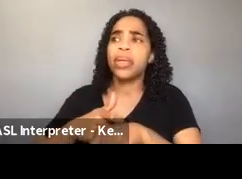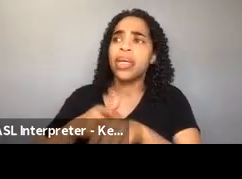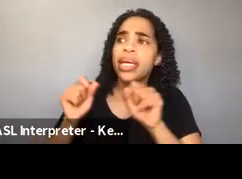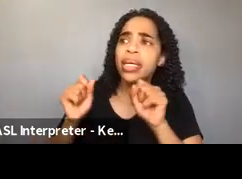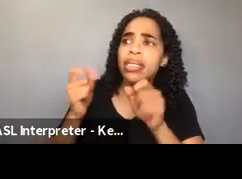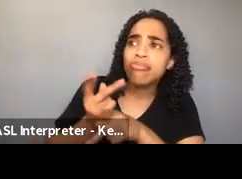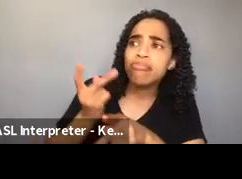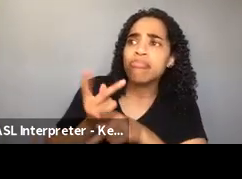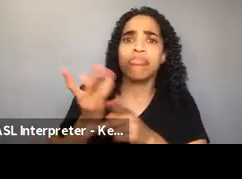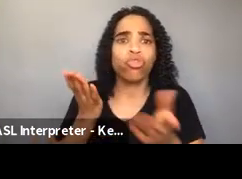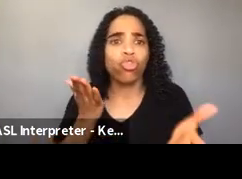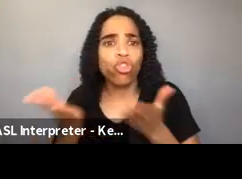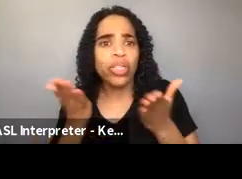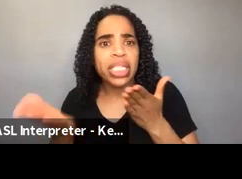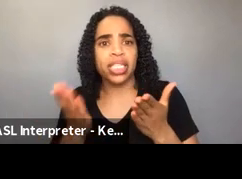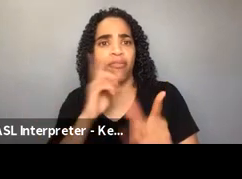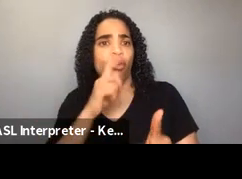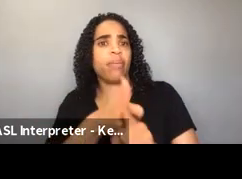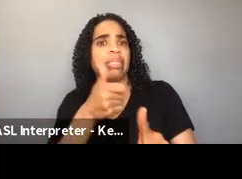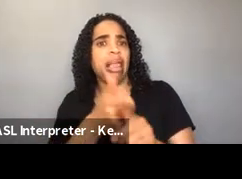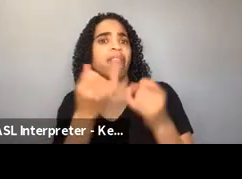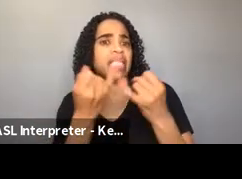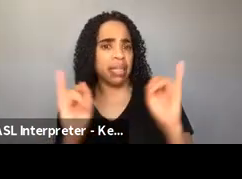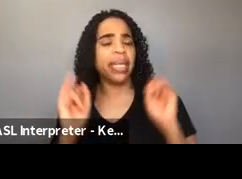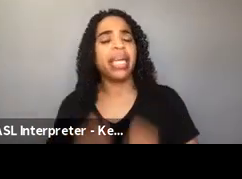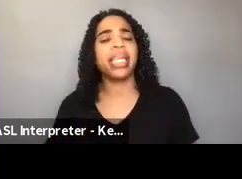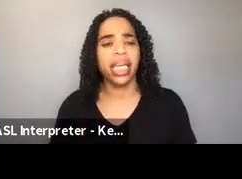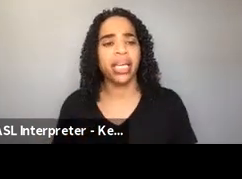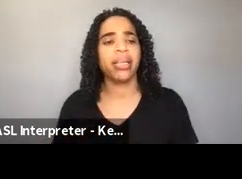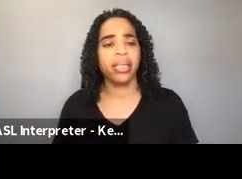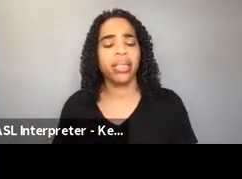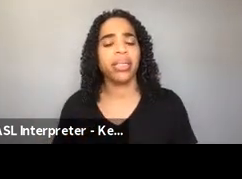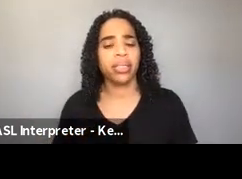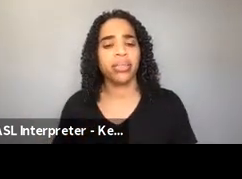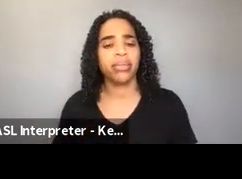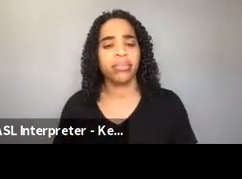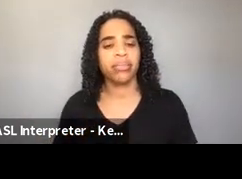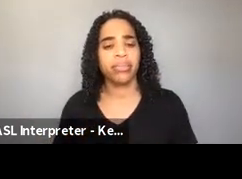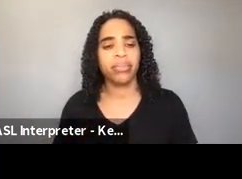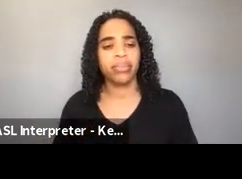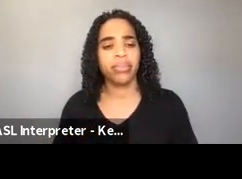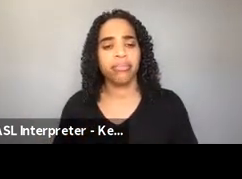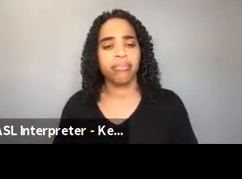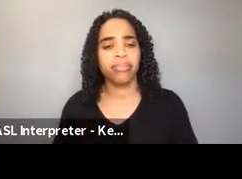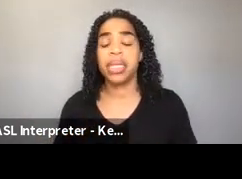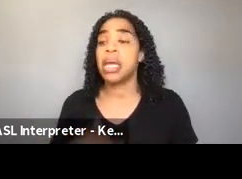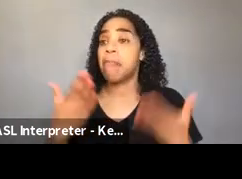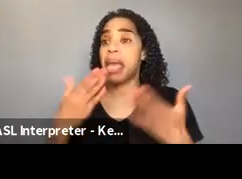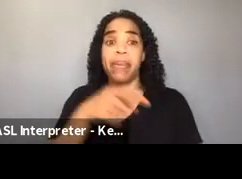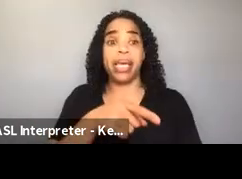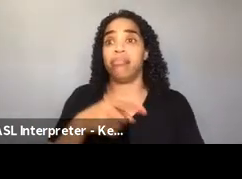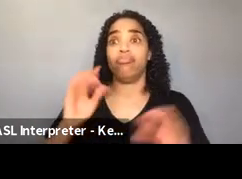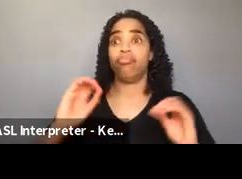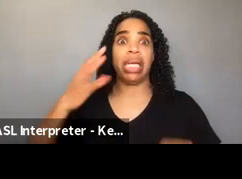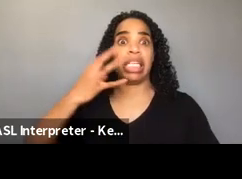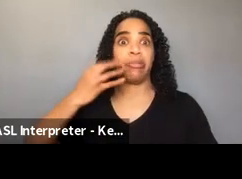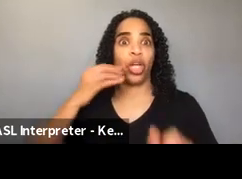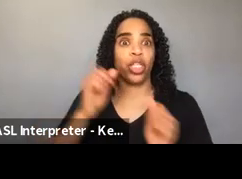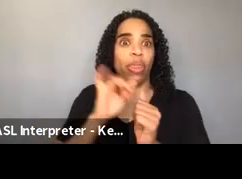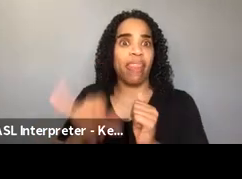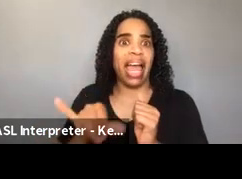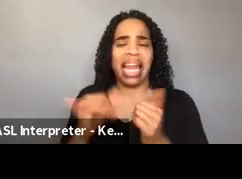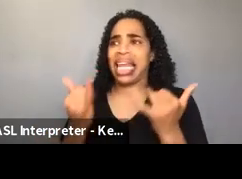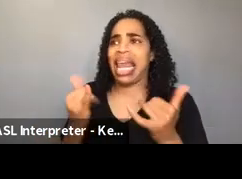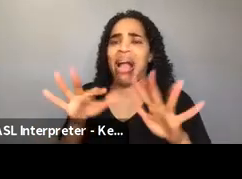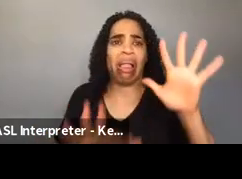independently. Individuals most likely have not received long-term services and supports in the past and find themselves